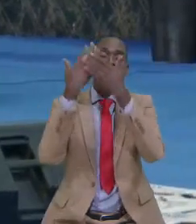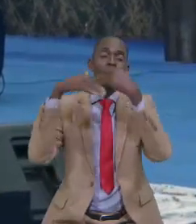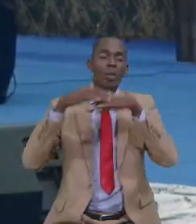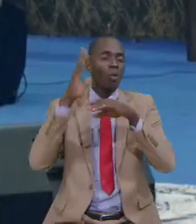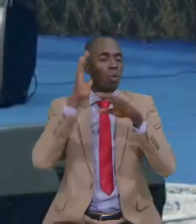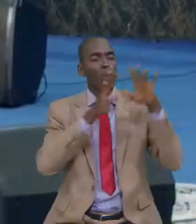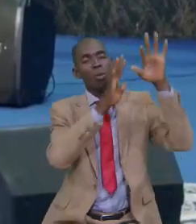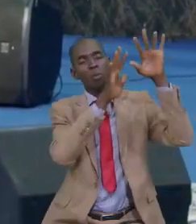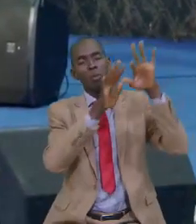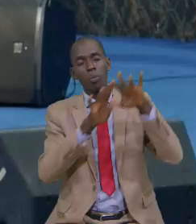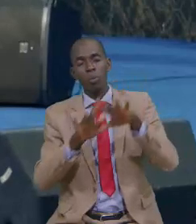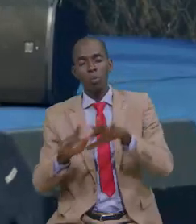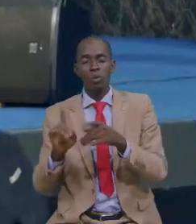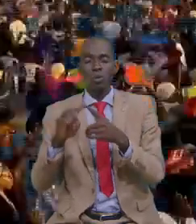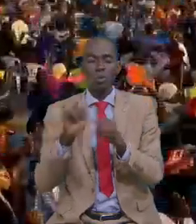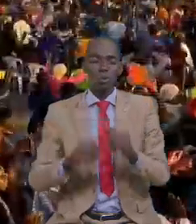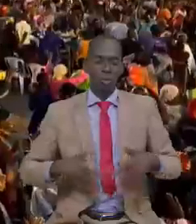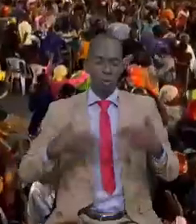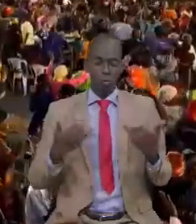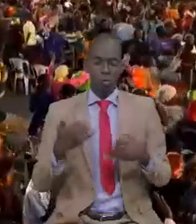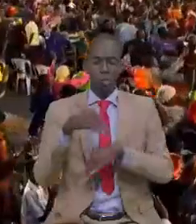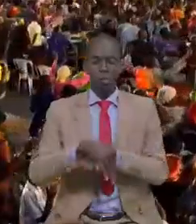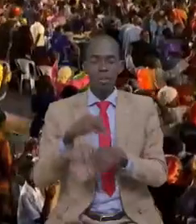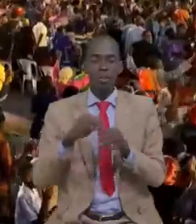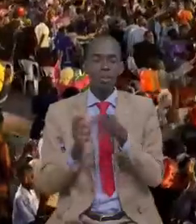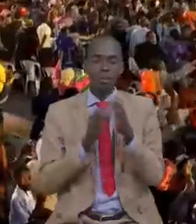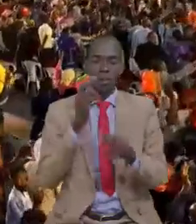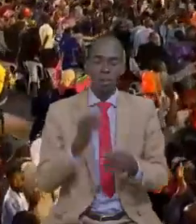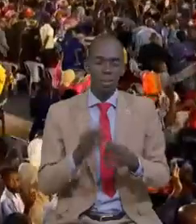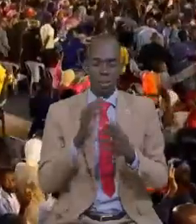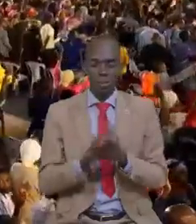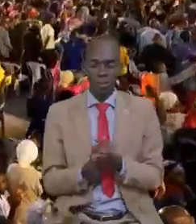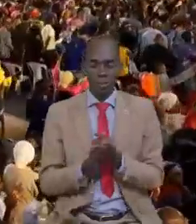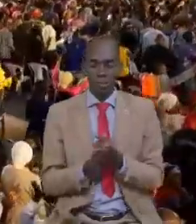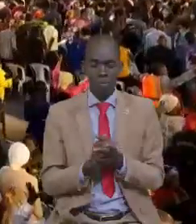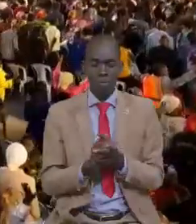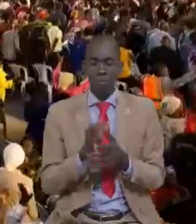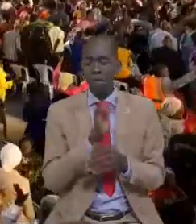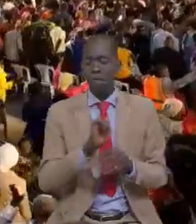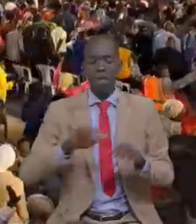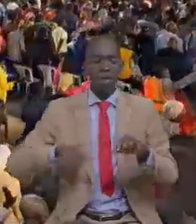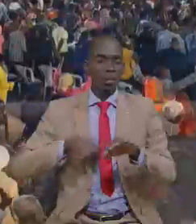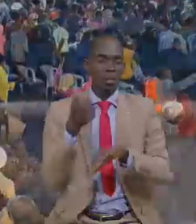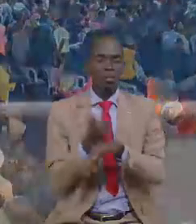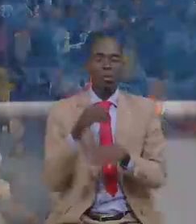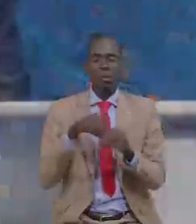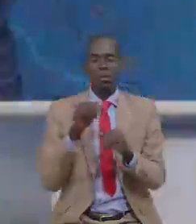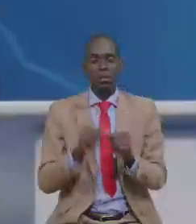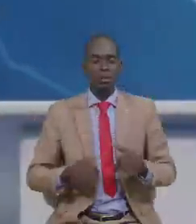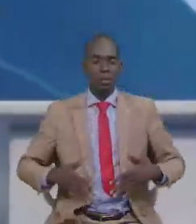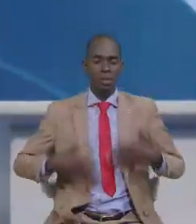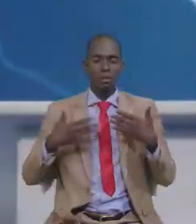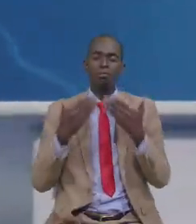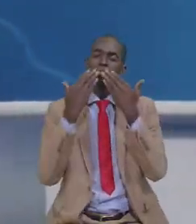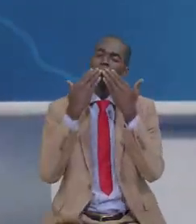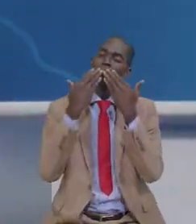every life tonight in Jesus' name. A confirmation in every life. Thank you, Lord,